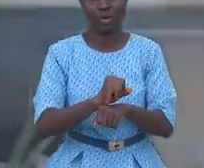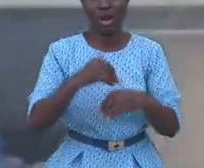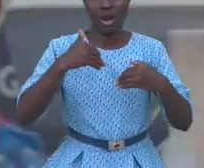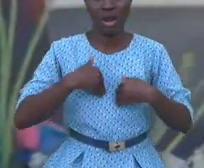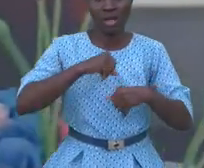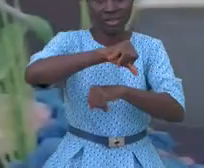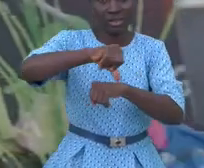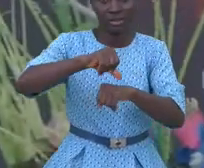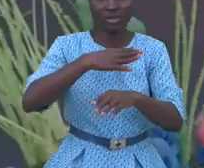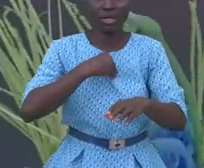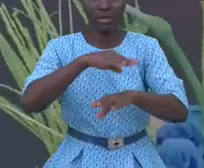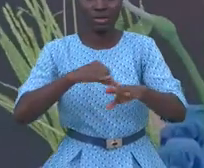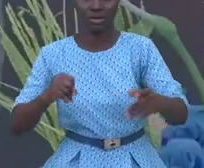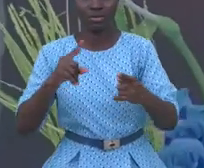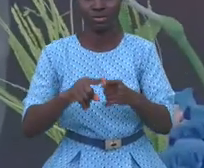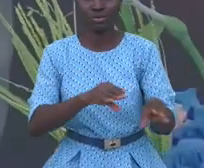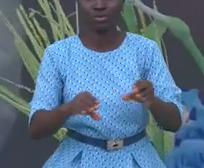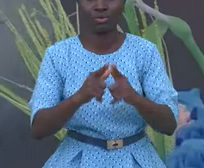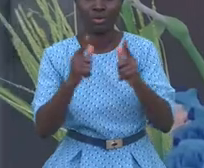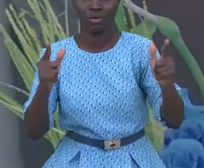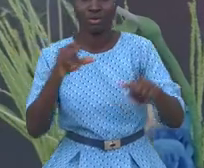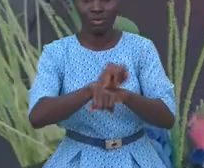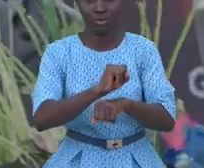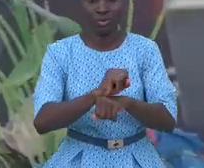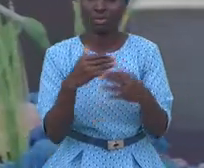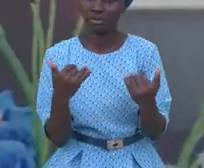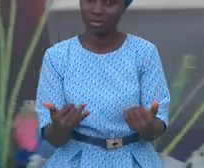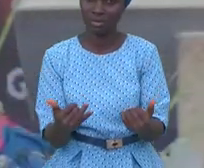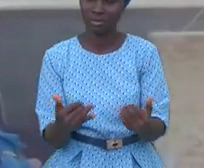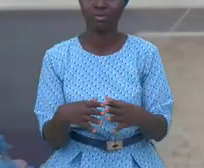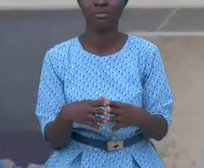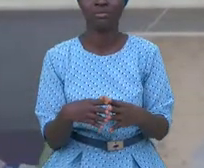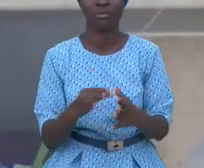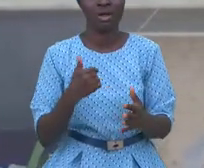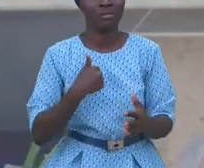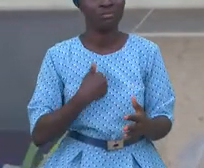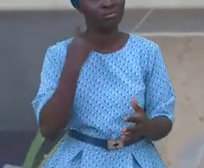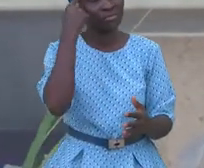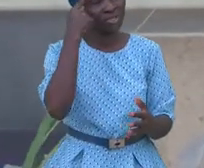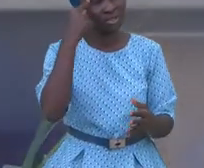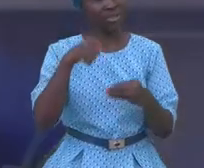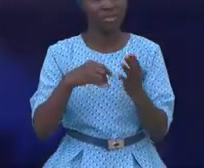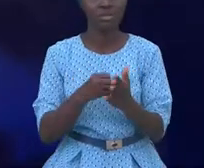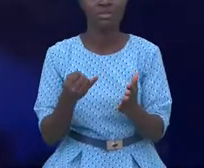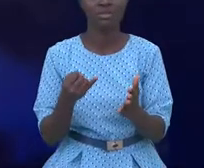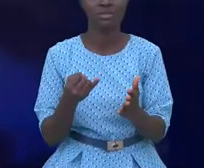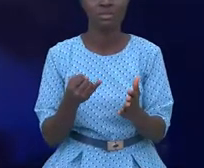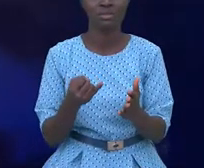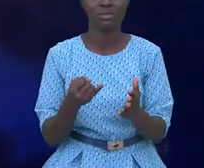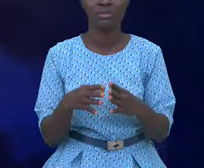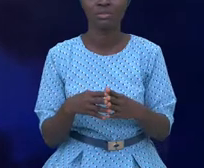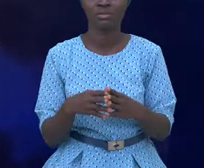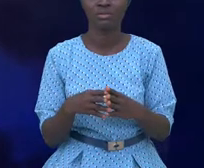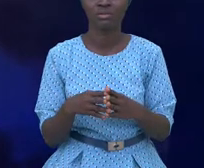and the calling to do exploits. Now, I'm thinking about it. There were lepers in